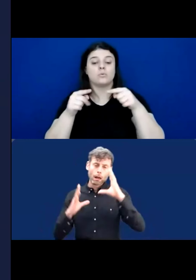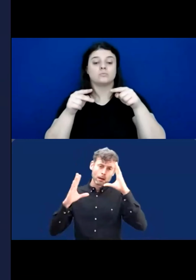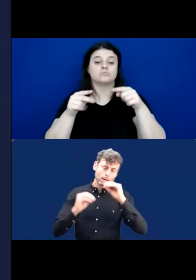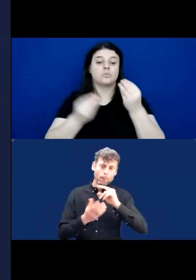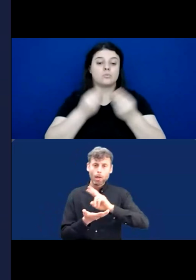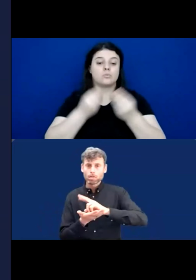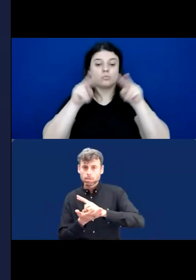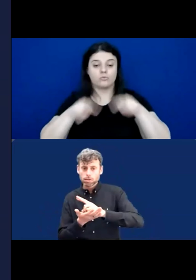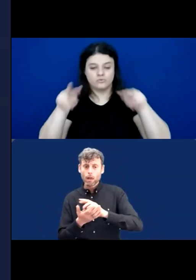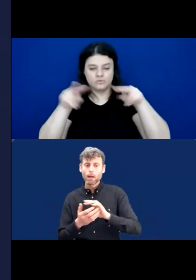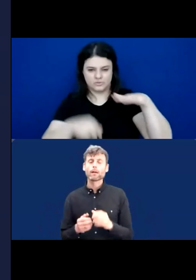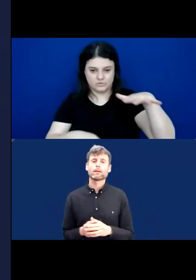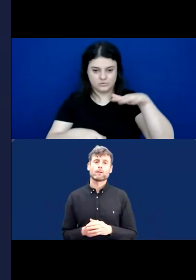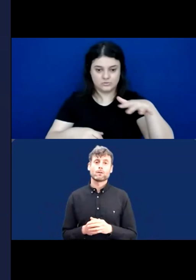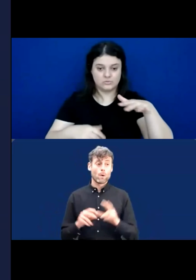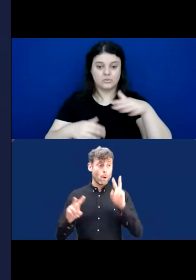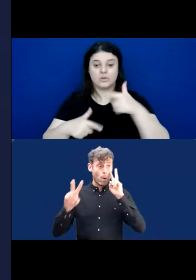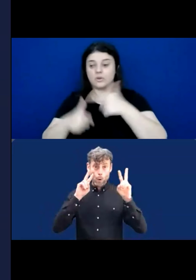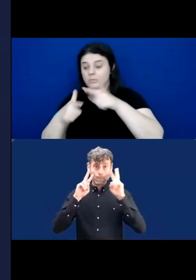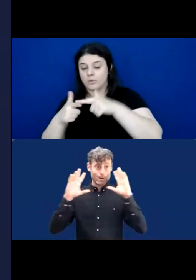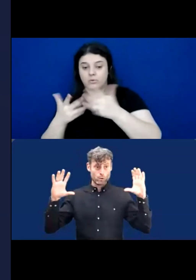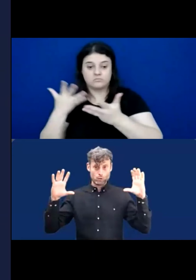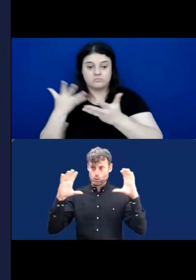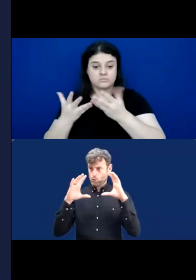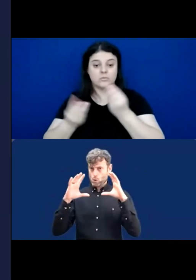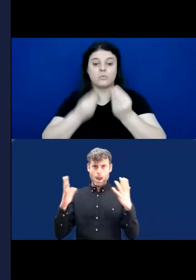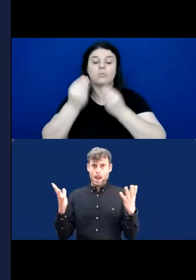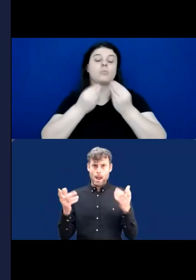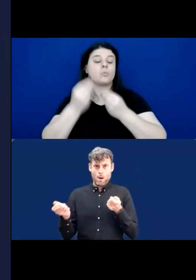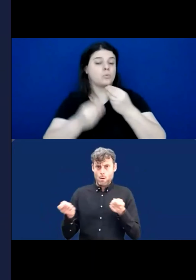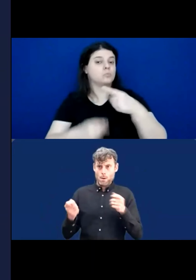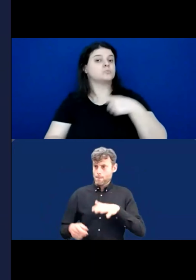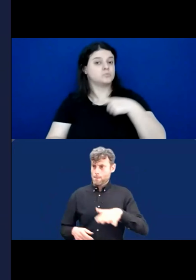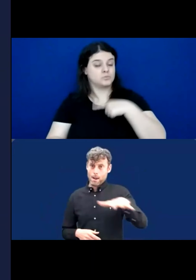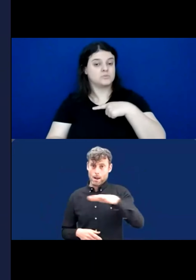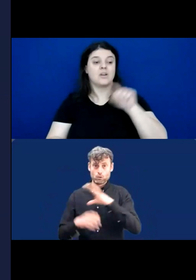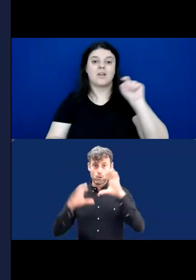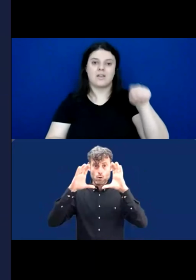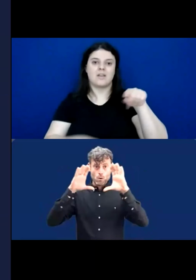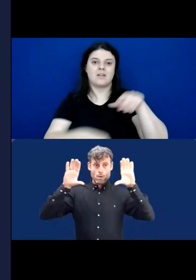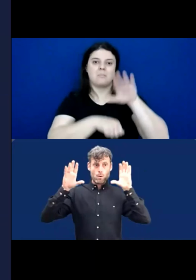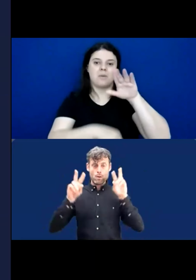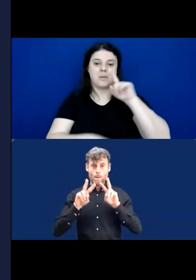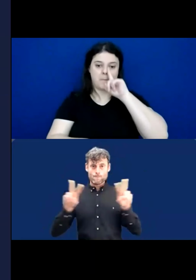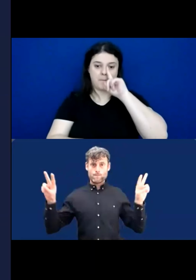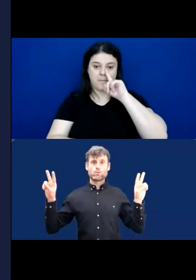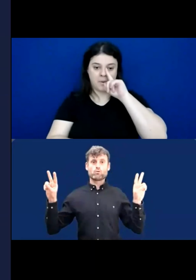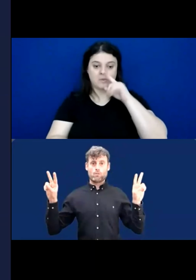managing problem revealed that those who had a better visual field had a higher risk for a poor